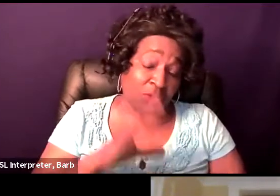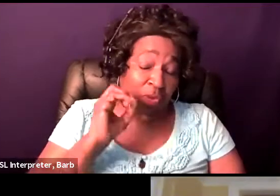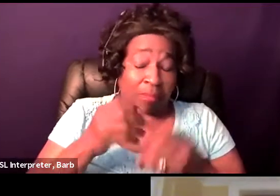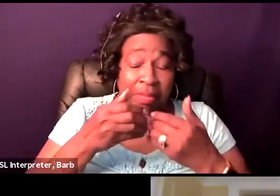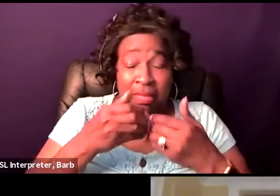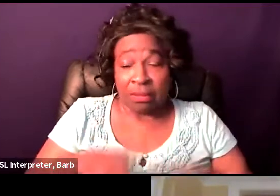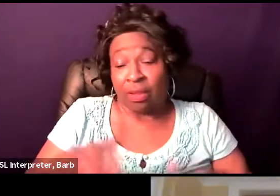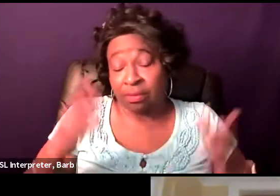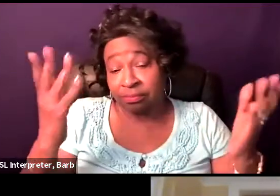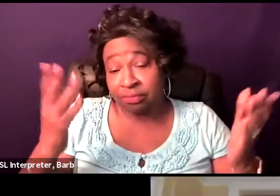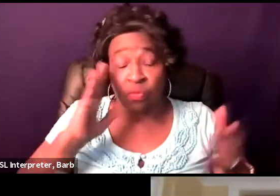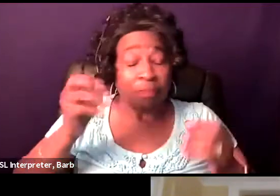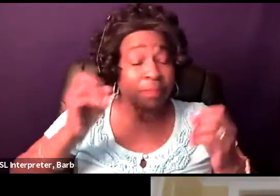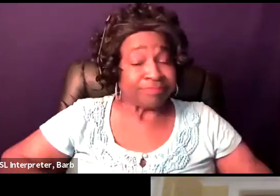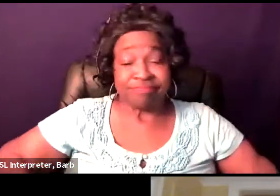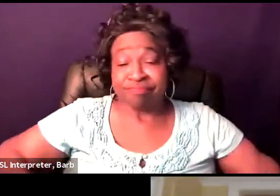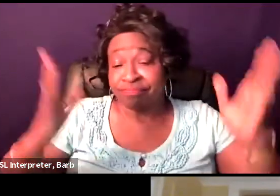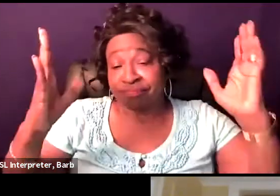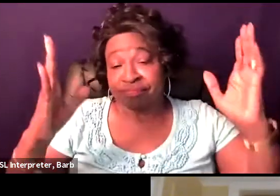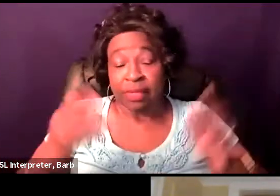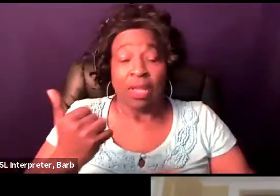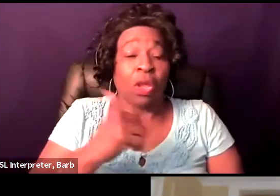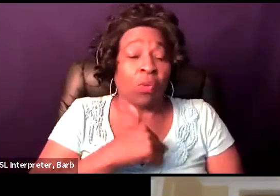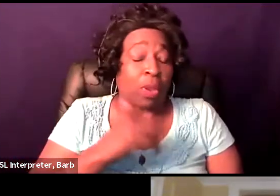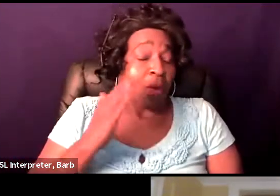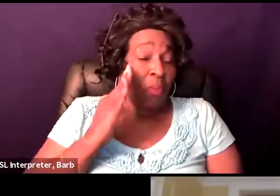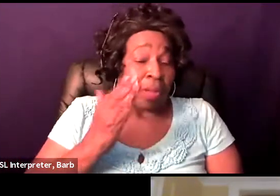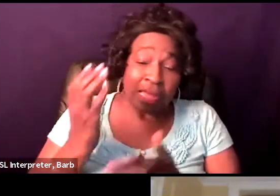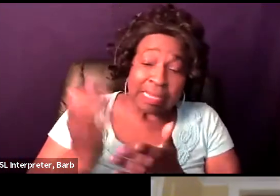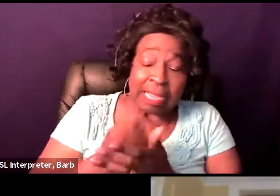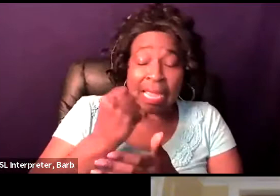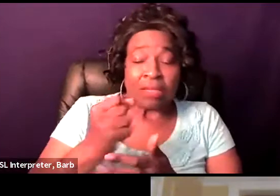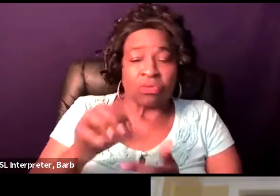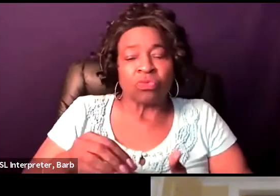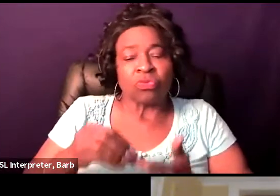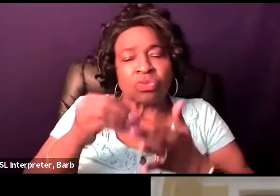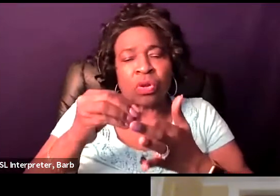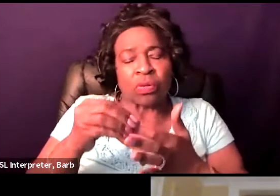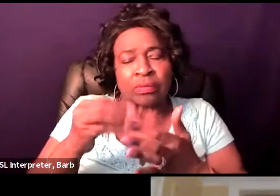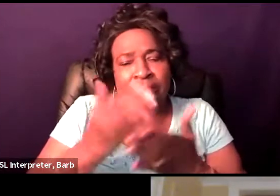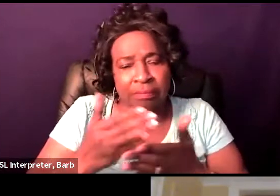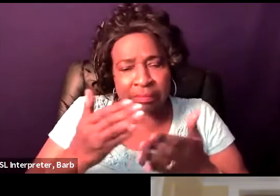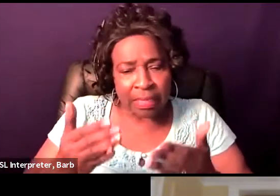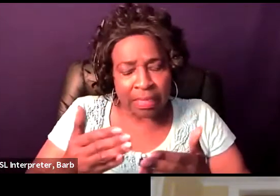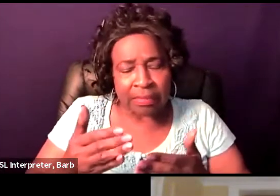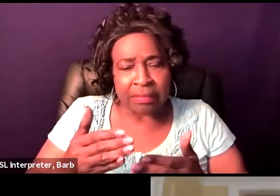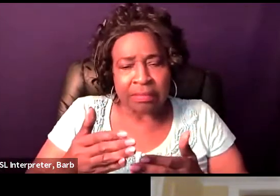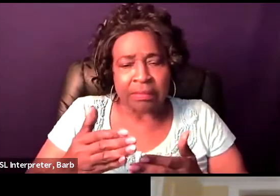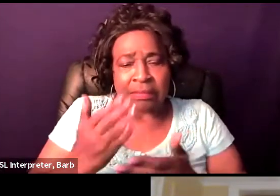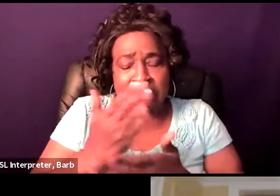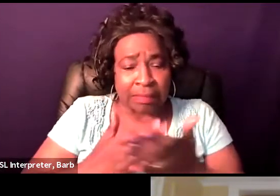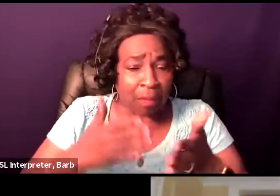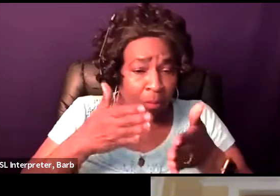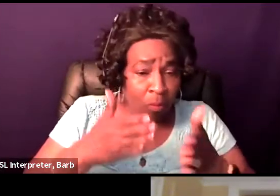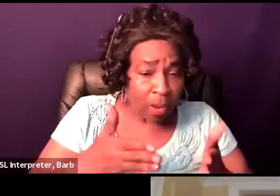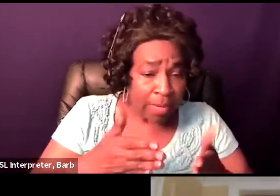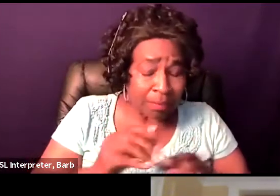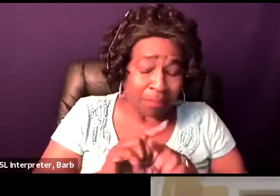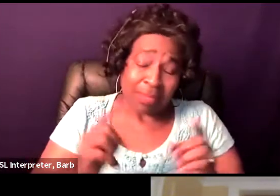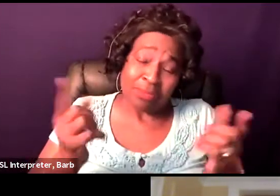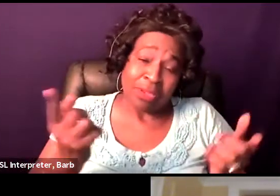lopsided. We will gain certain, we will benefit in some ways, but